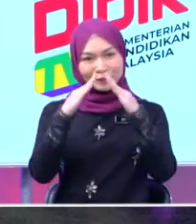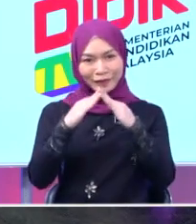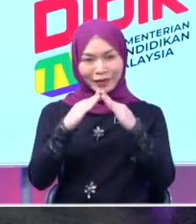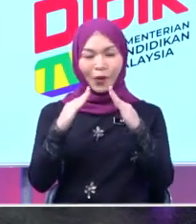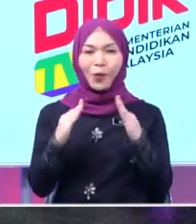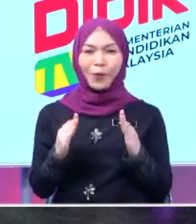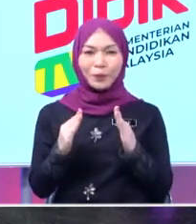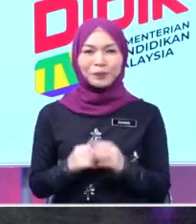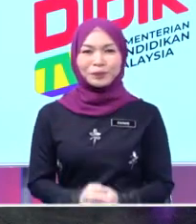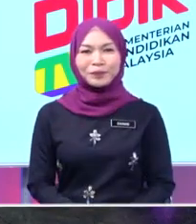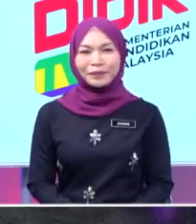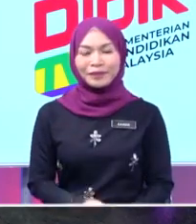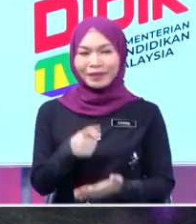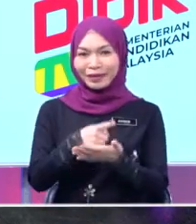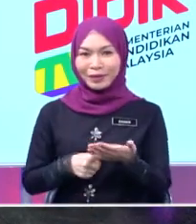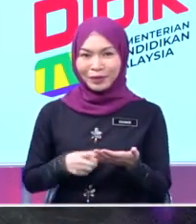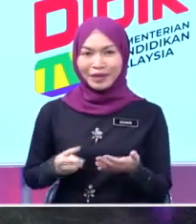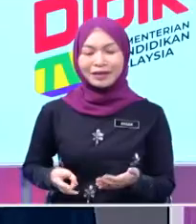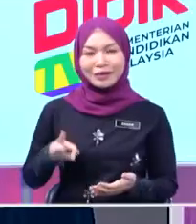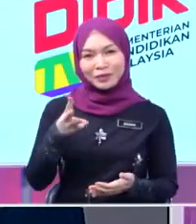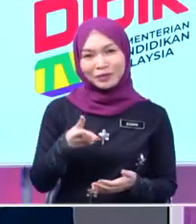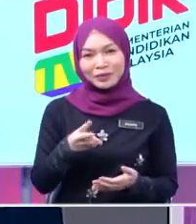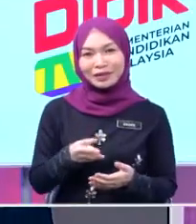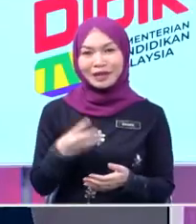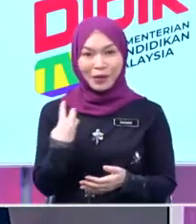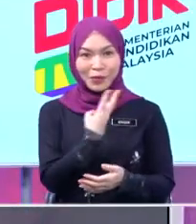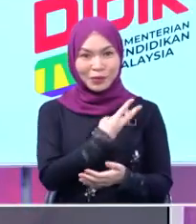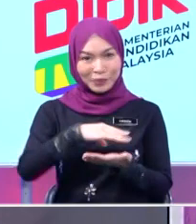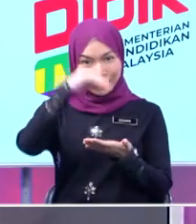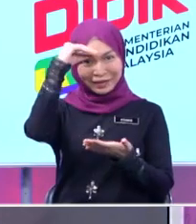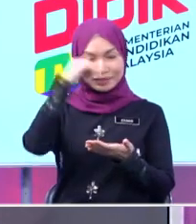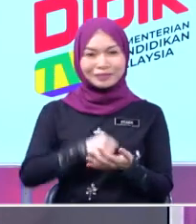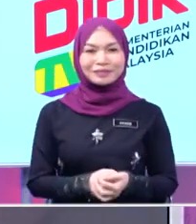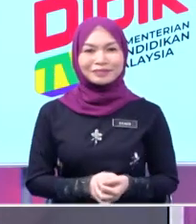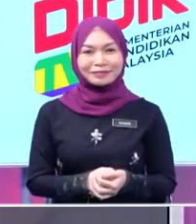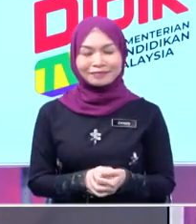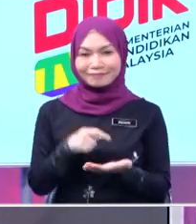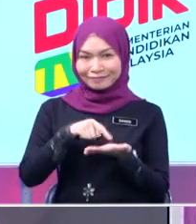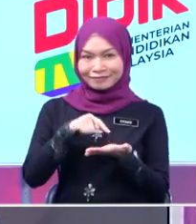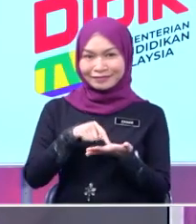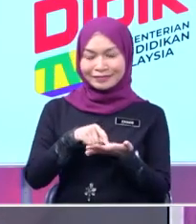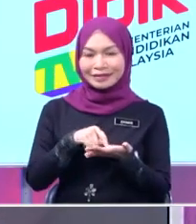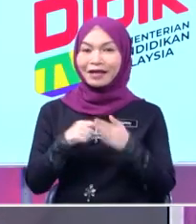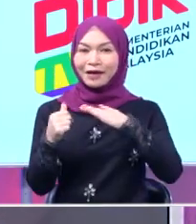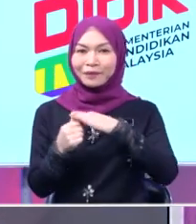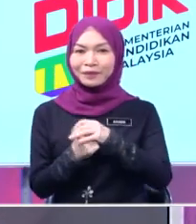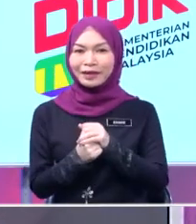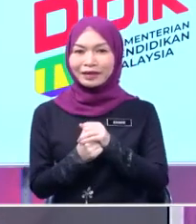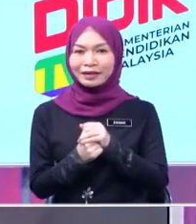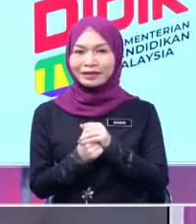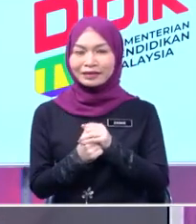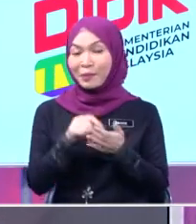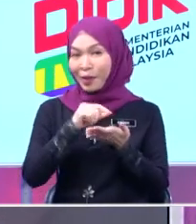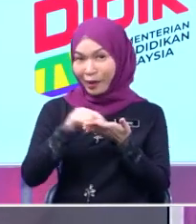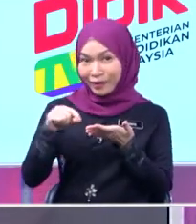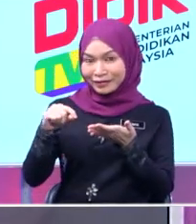segment? Okay, all right. Let's move on quickly. This is basically a writing lesson, and I know a lot of pupils